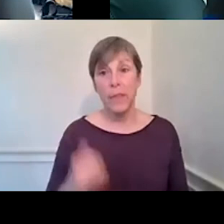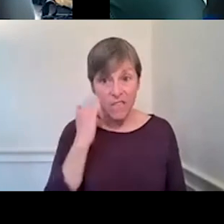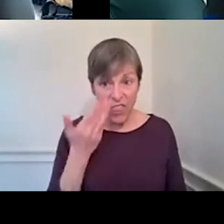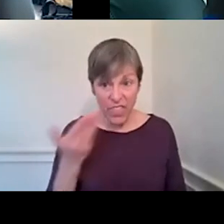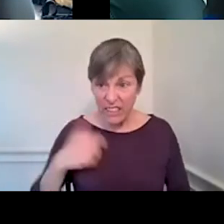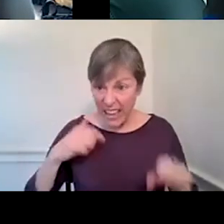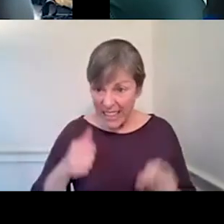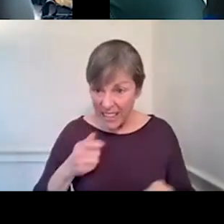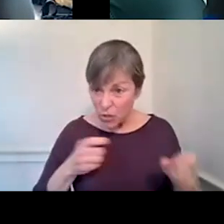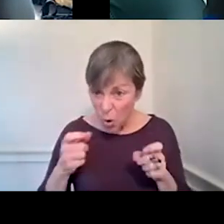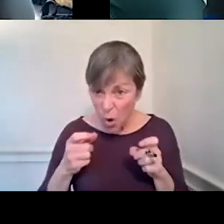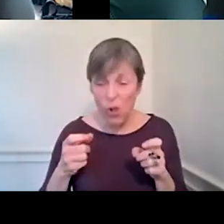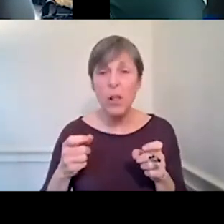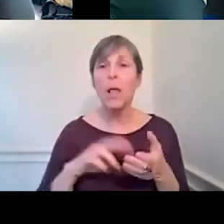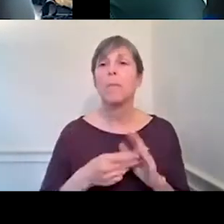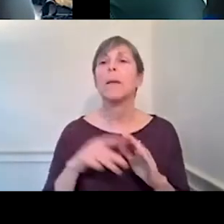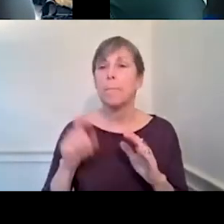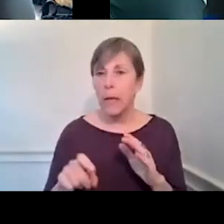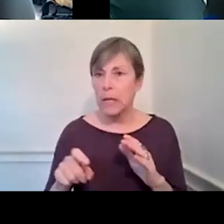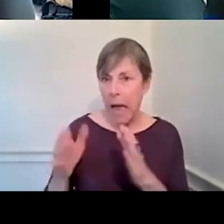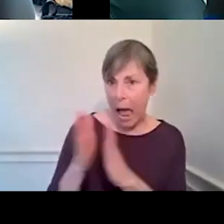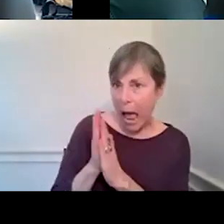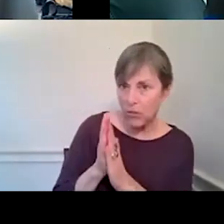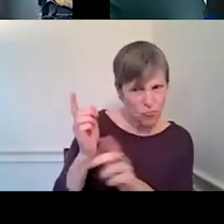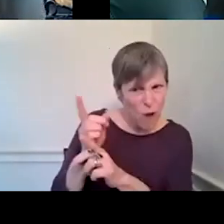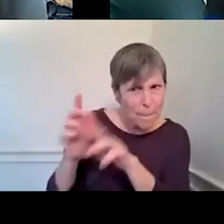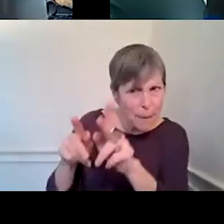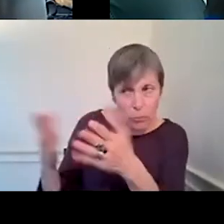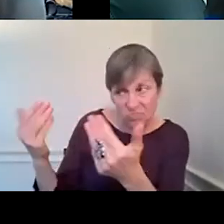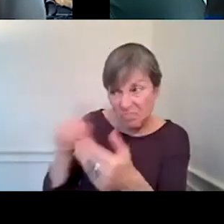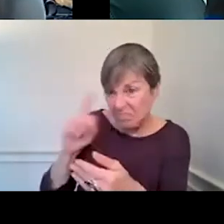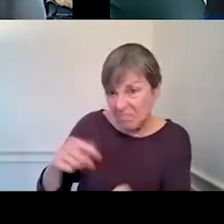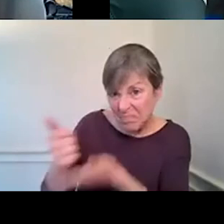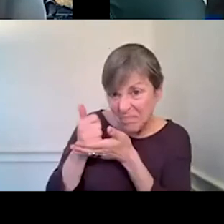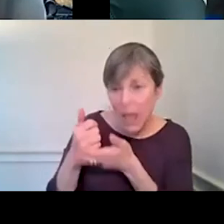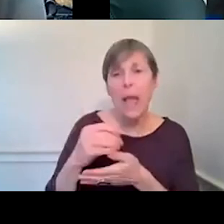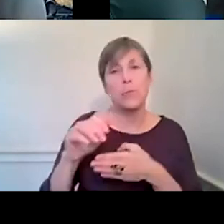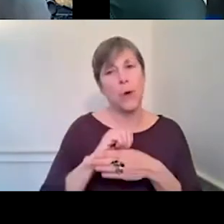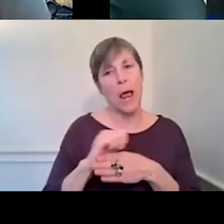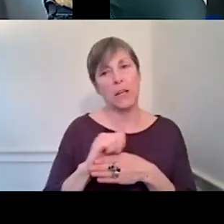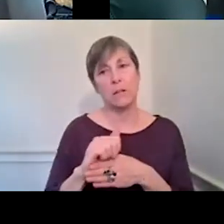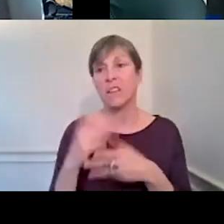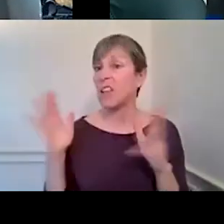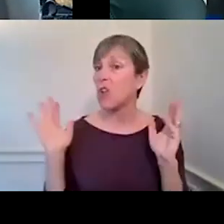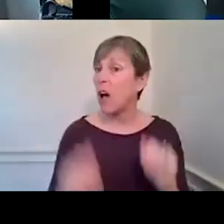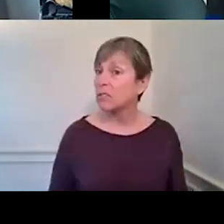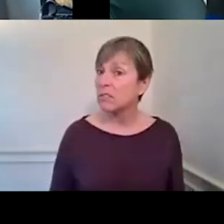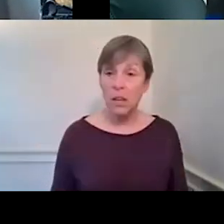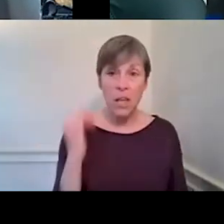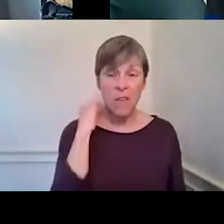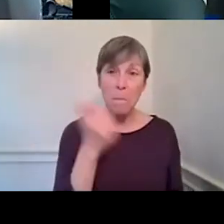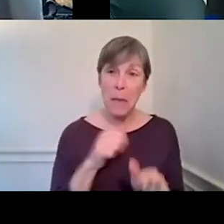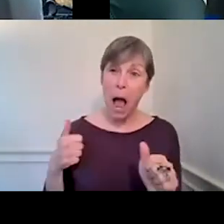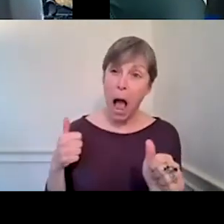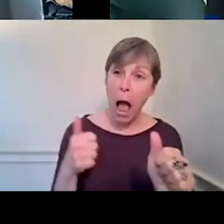it's just a matter of getting the right people to help you and just practice. And that's it. So if you're behind on the